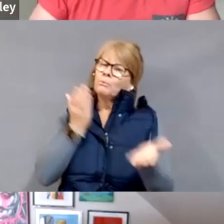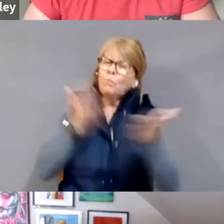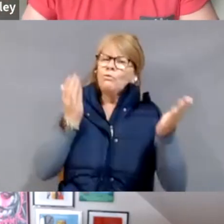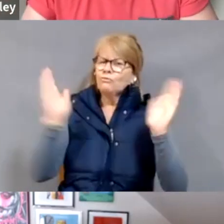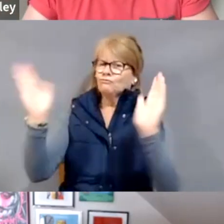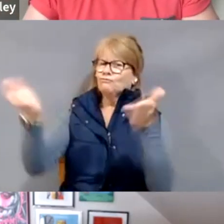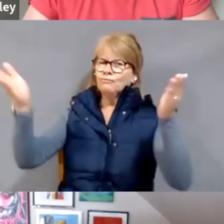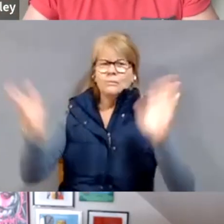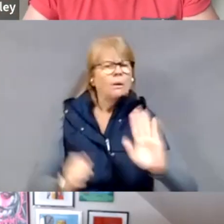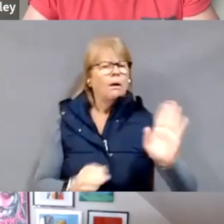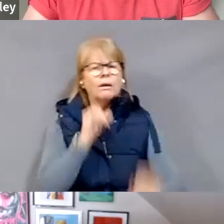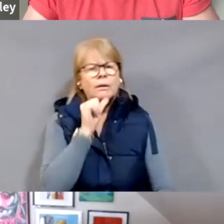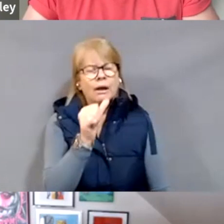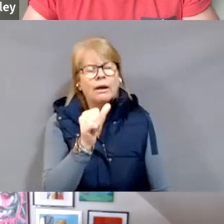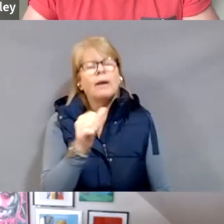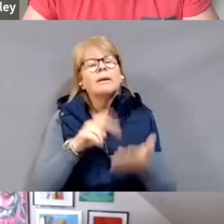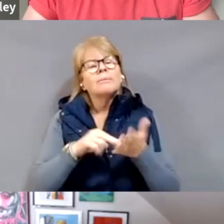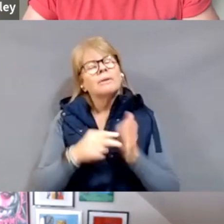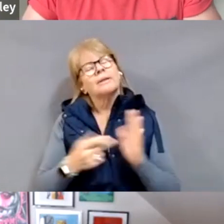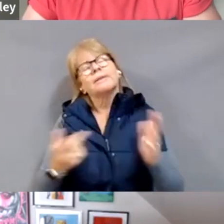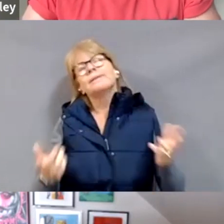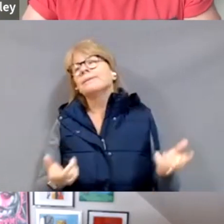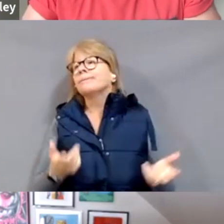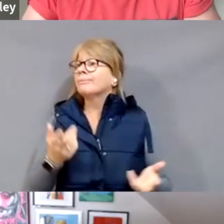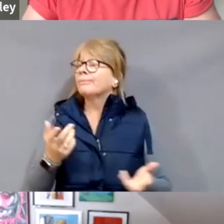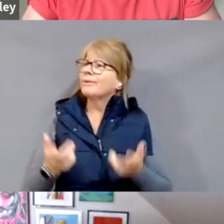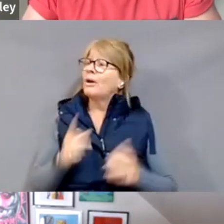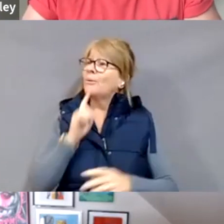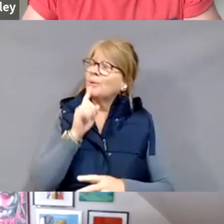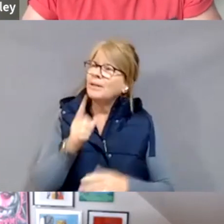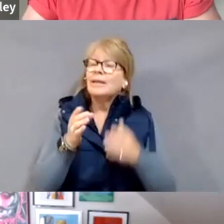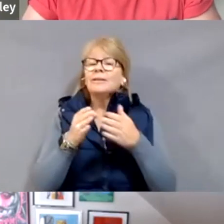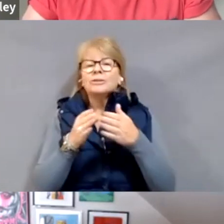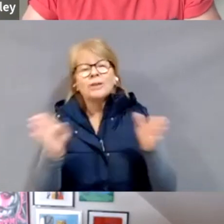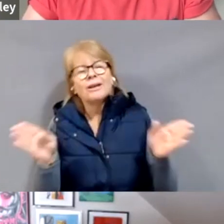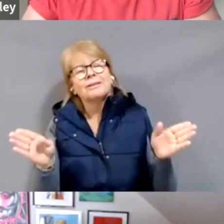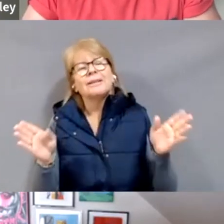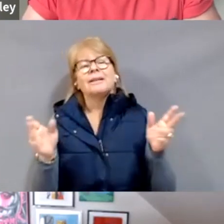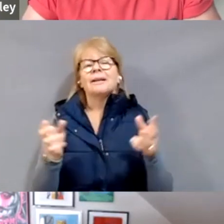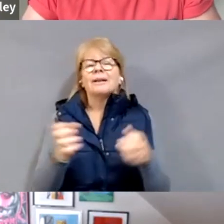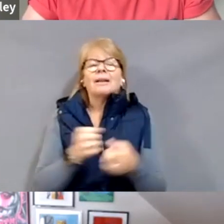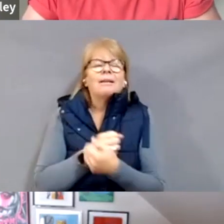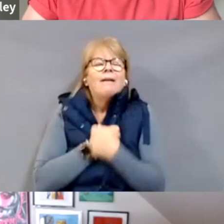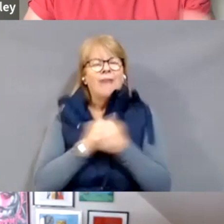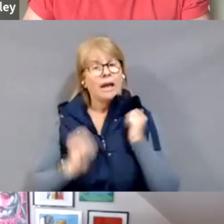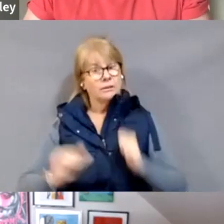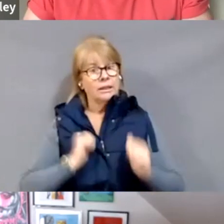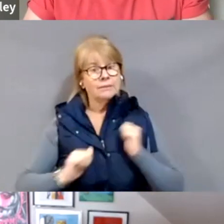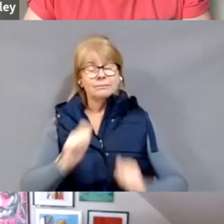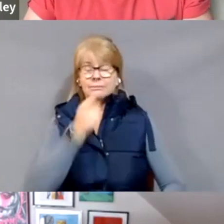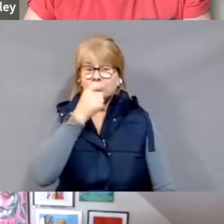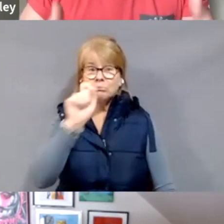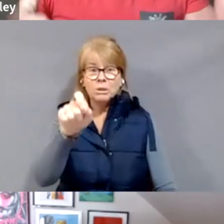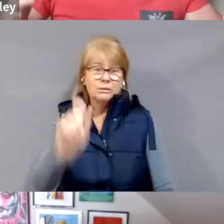but more because I really do genuinely love the work. And so